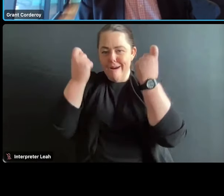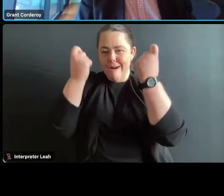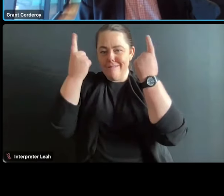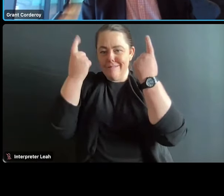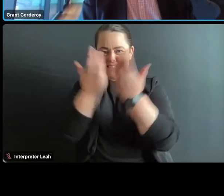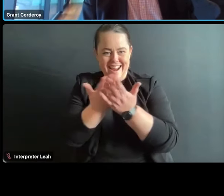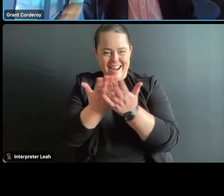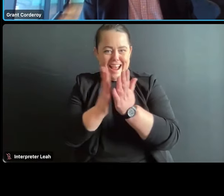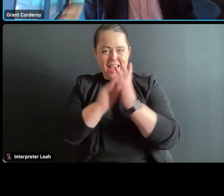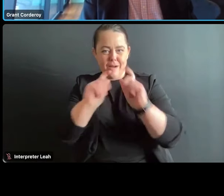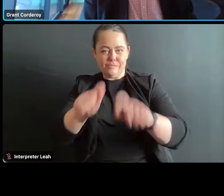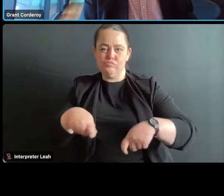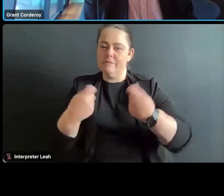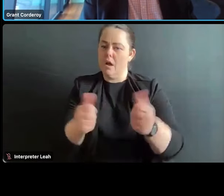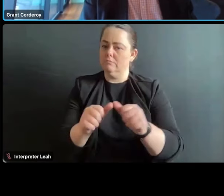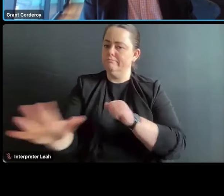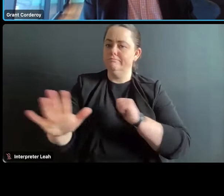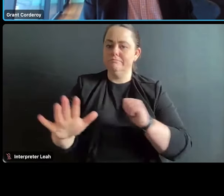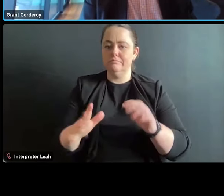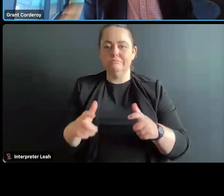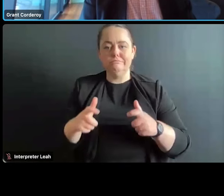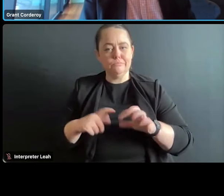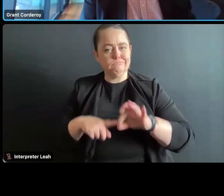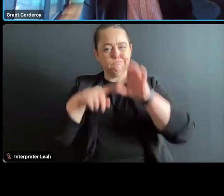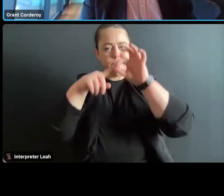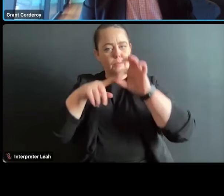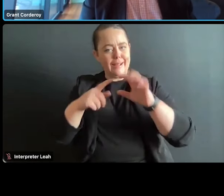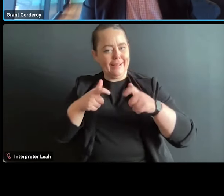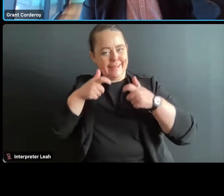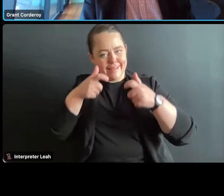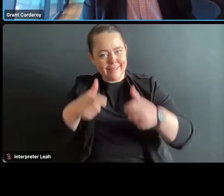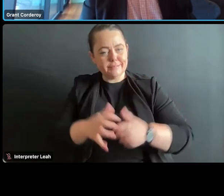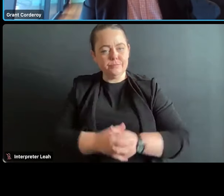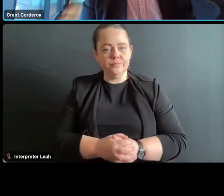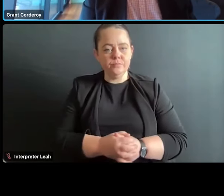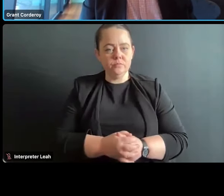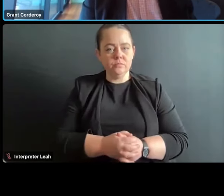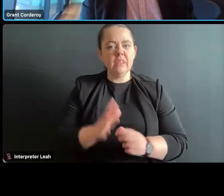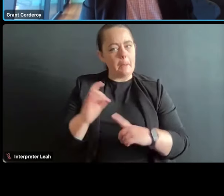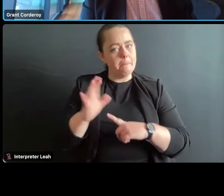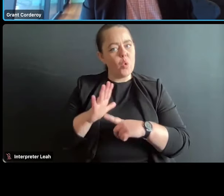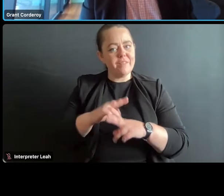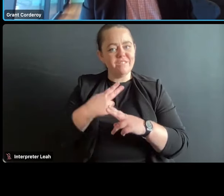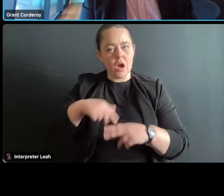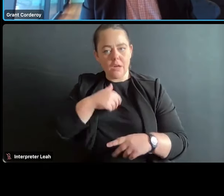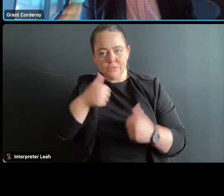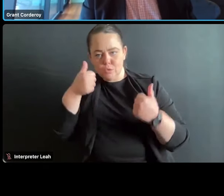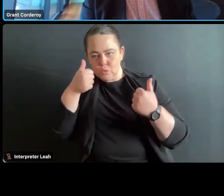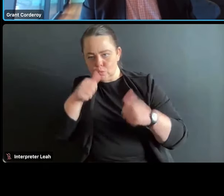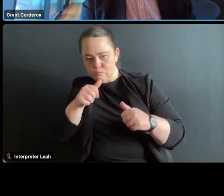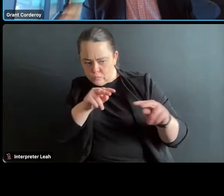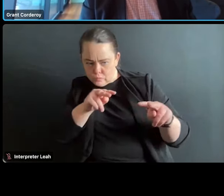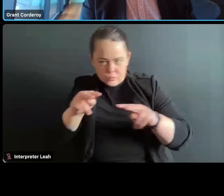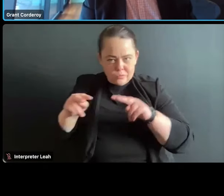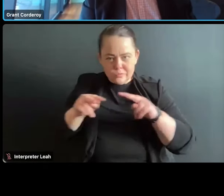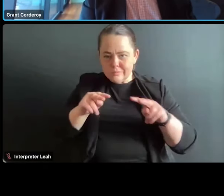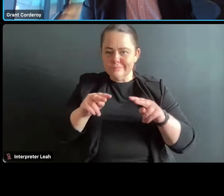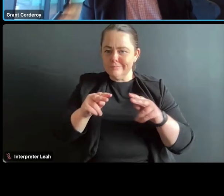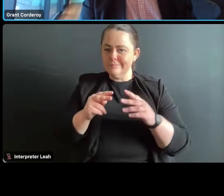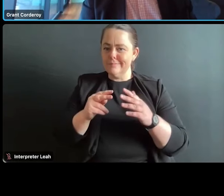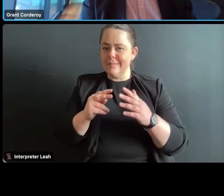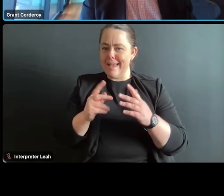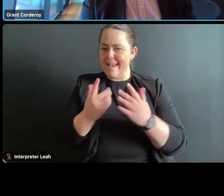basic rationale. So when we go down to this section, and this section's similar again to the expanded aged care financial